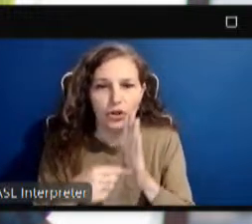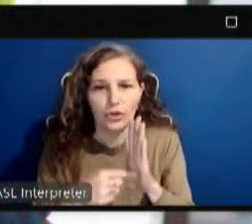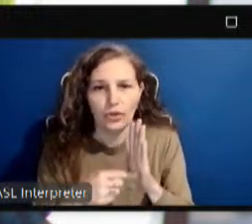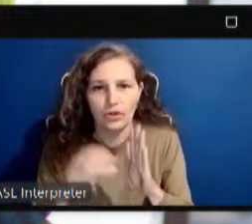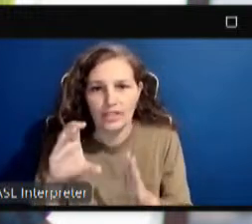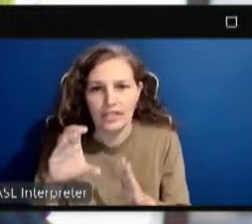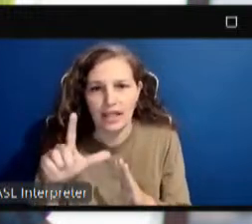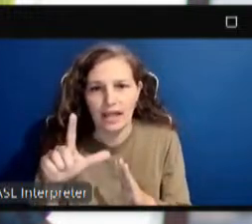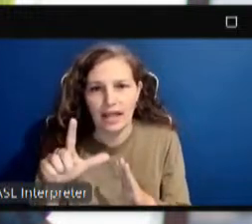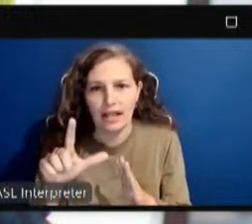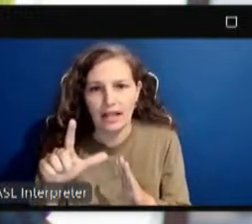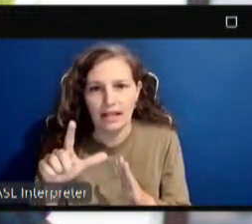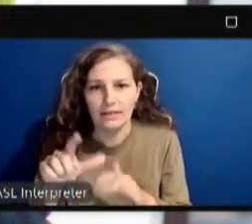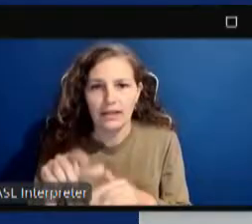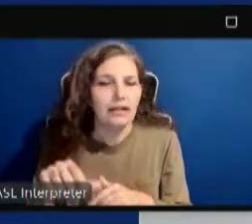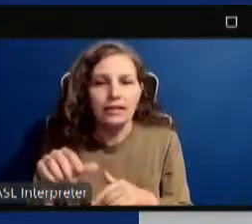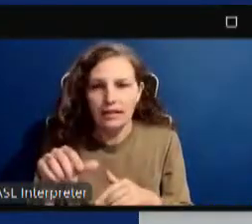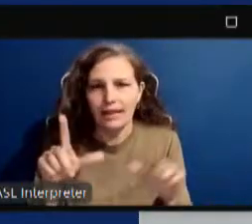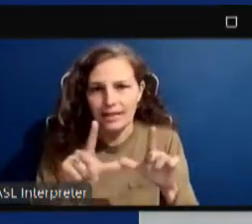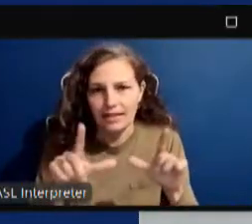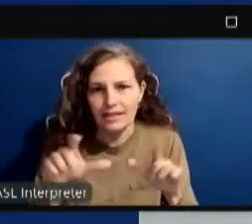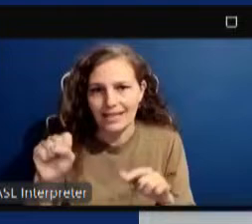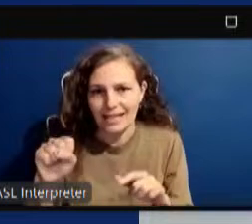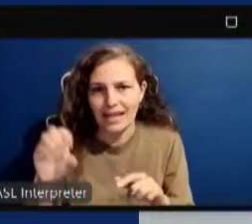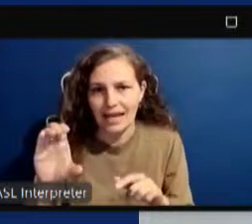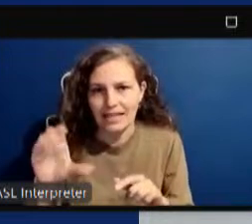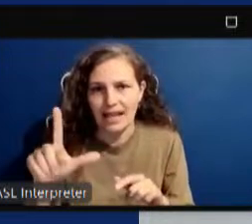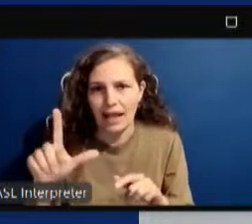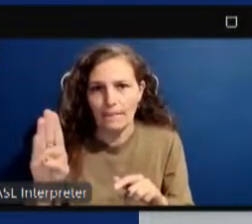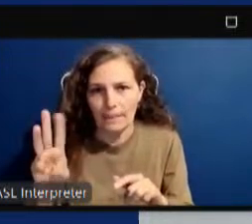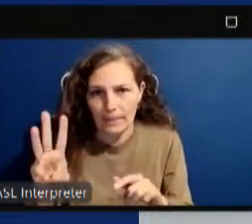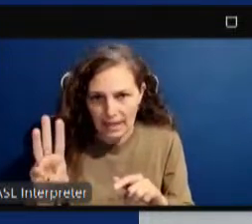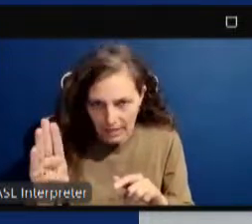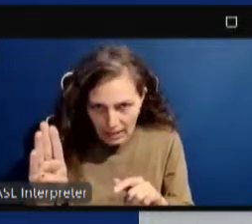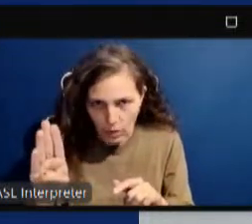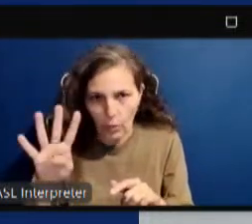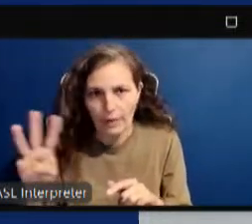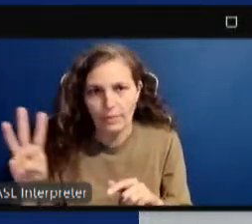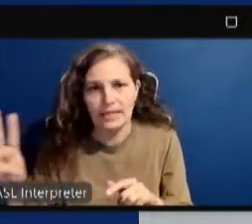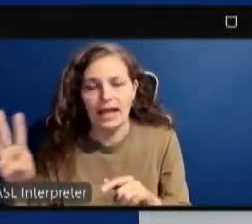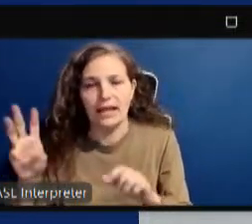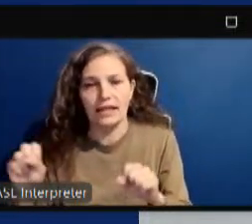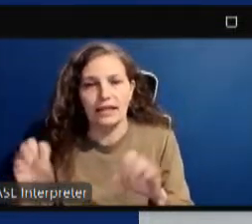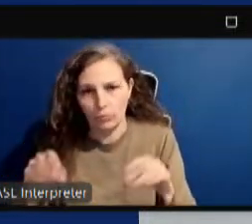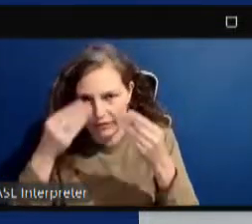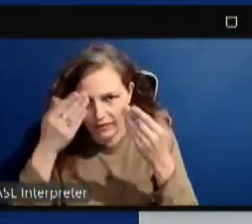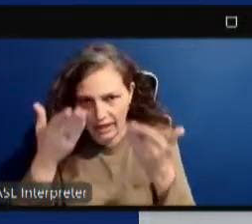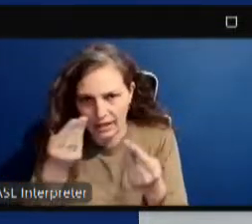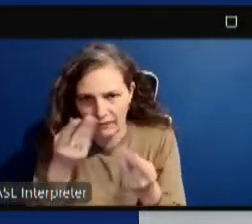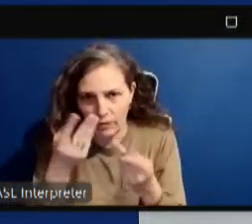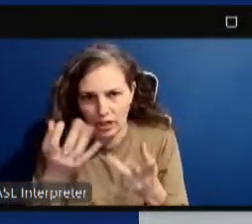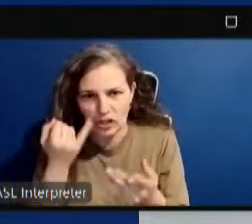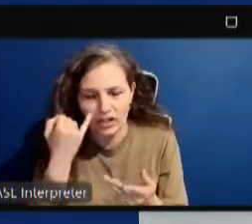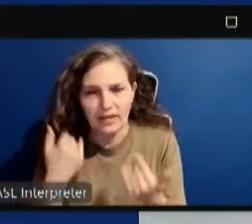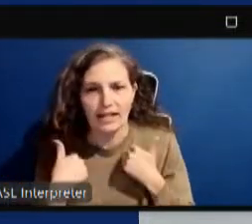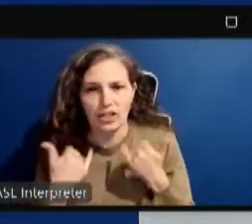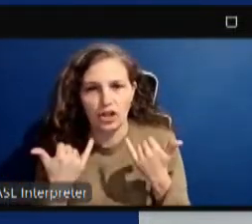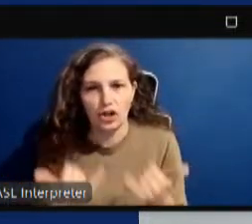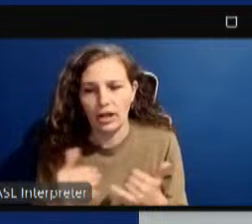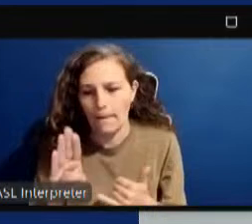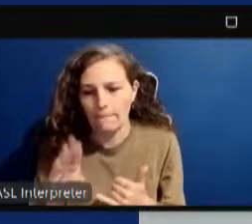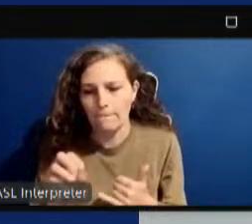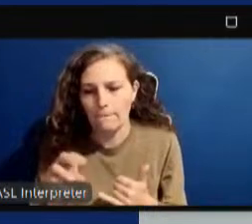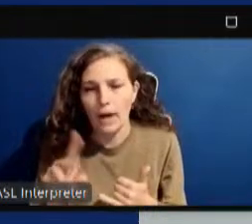up their license information. And in there, you're able to see whether or not they have a current bond, if they have workers' compensation